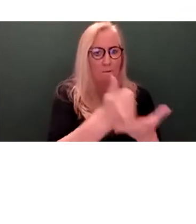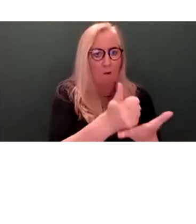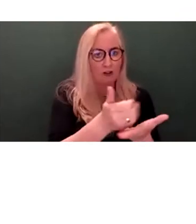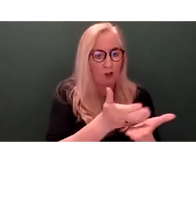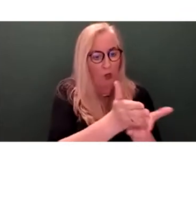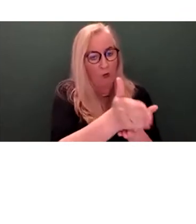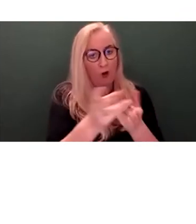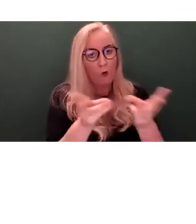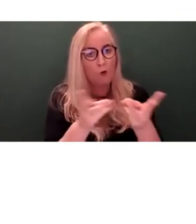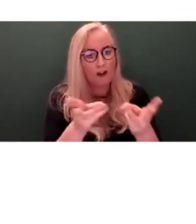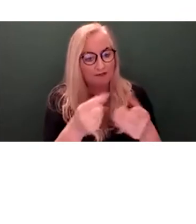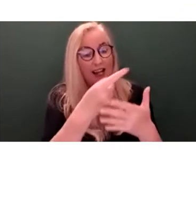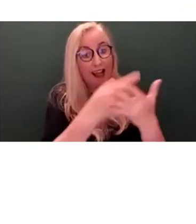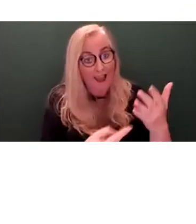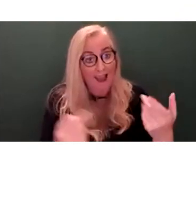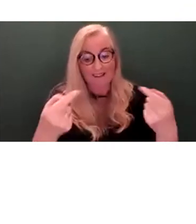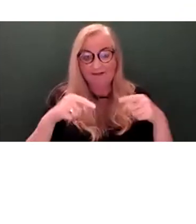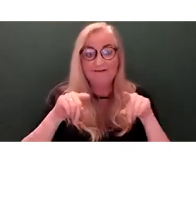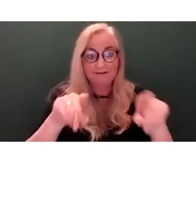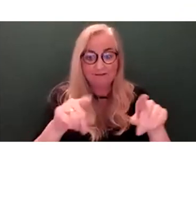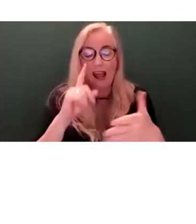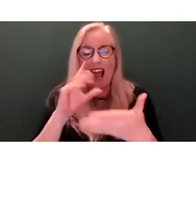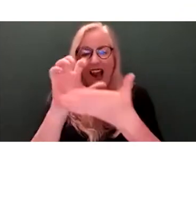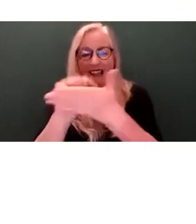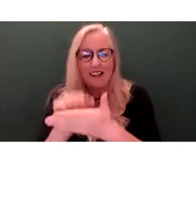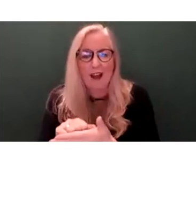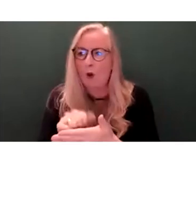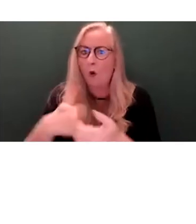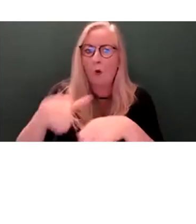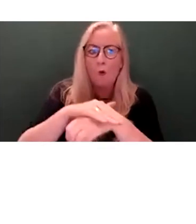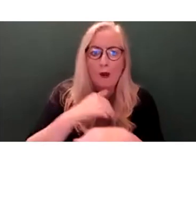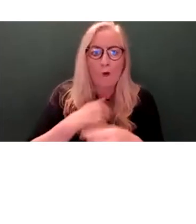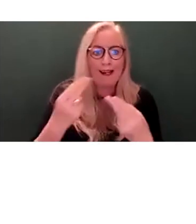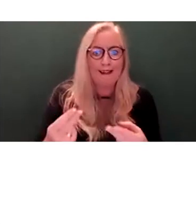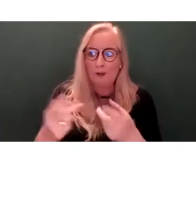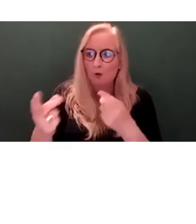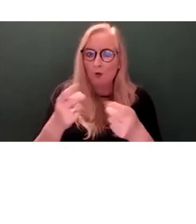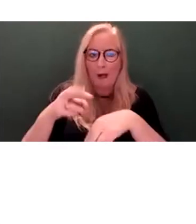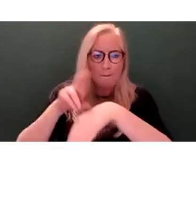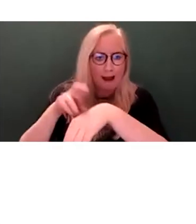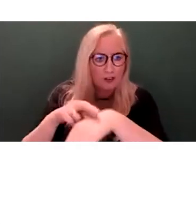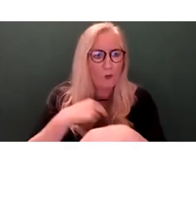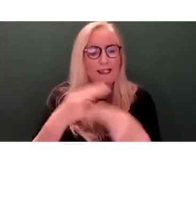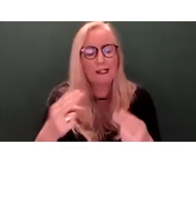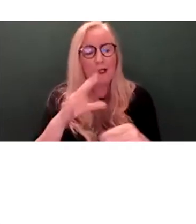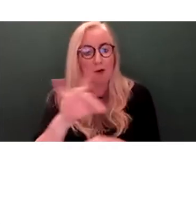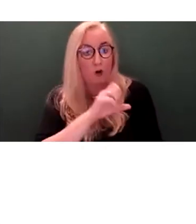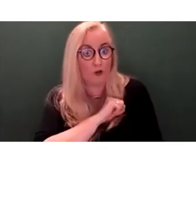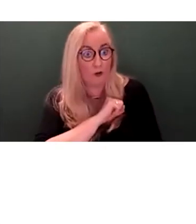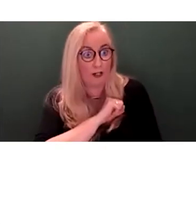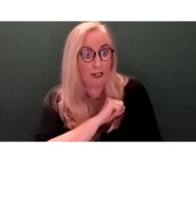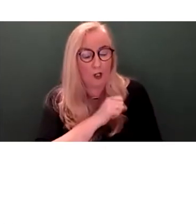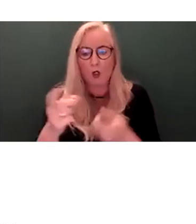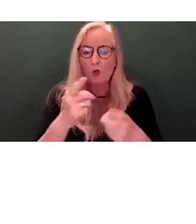work, alongside identifying the places where we need to do better. We need to ensure that we are making the